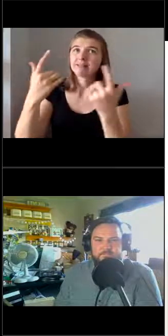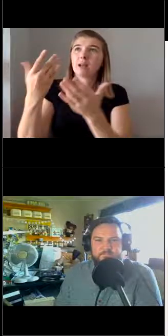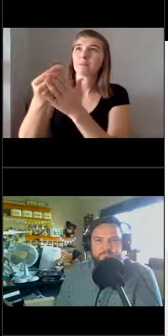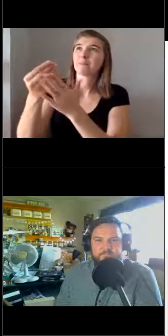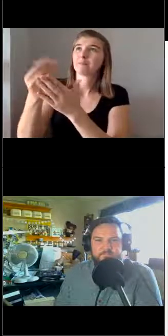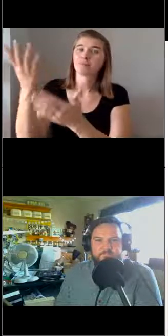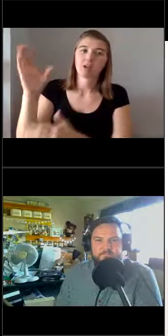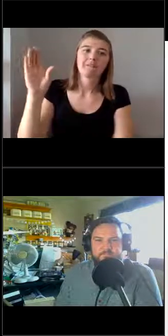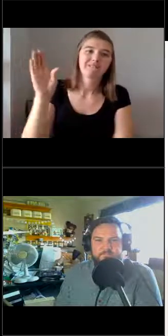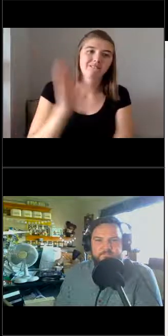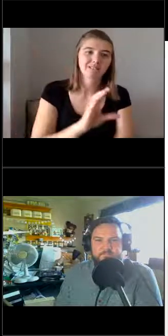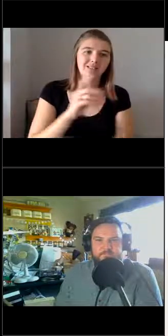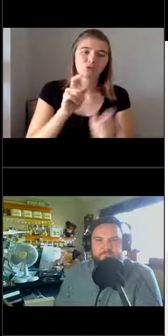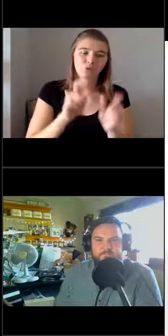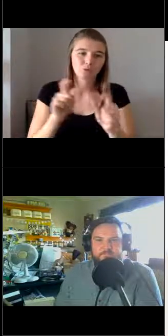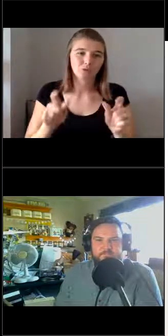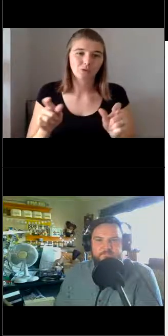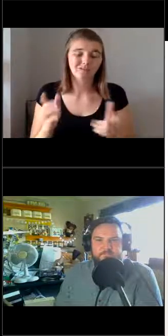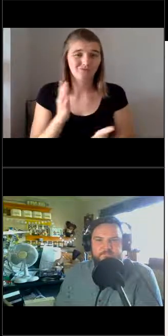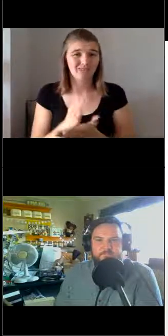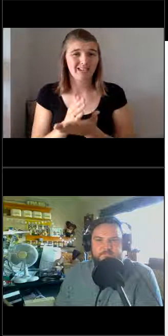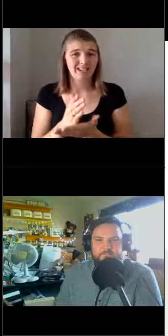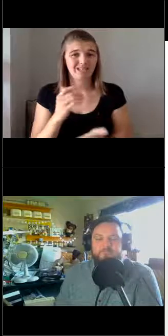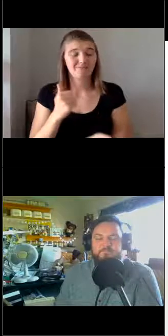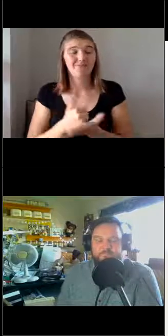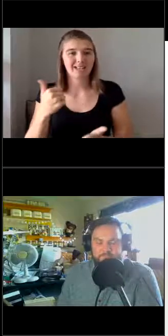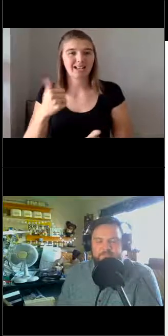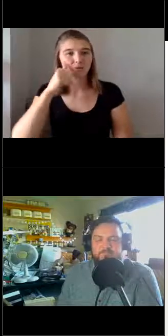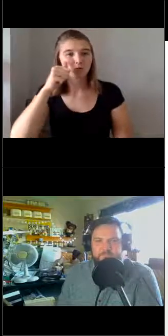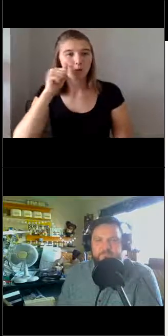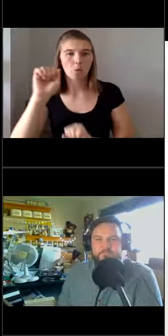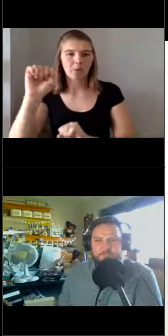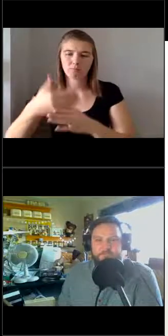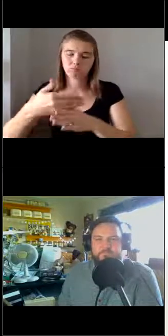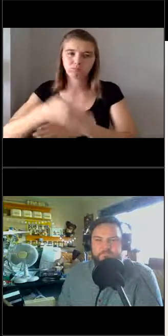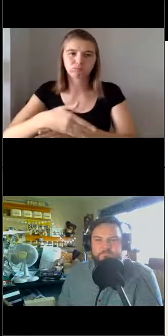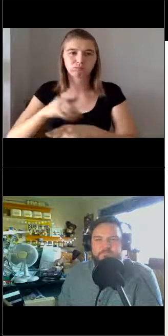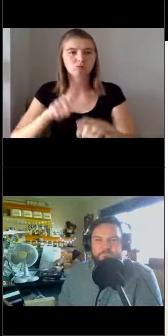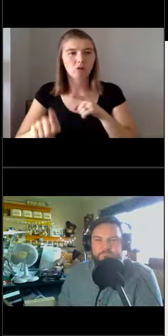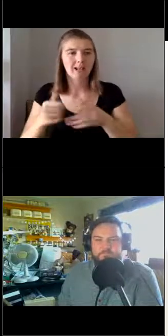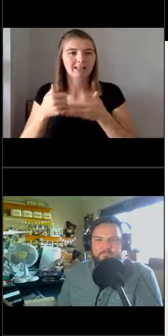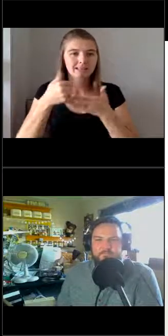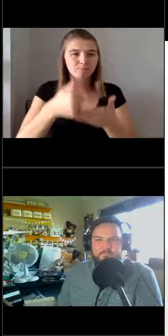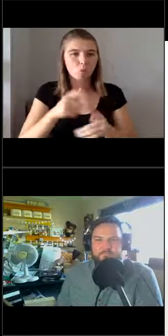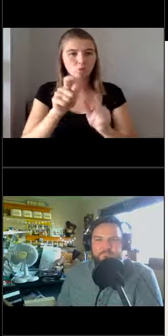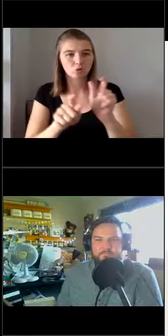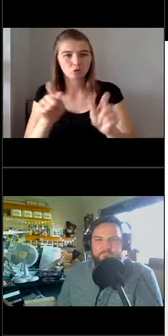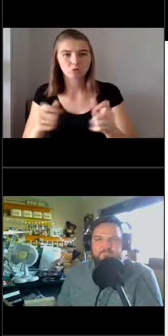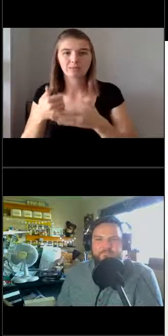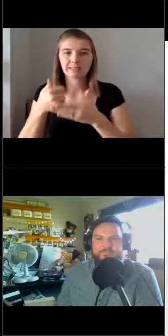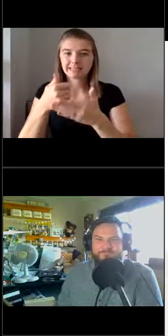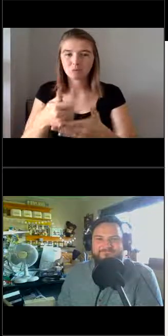the universities are doing their best to support the students and their staff as well.